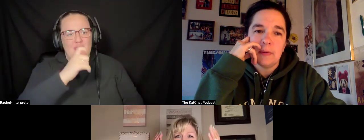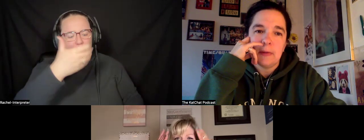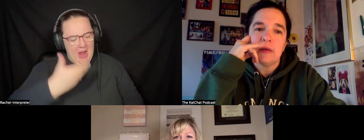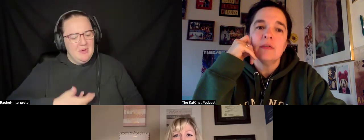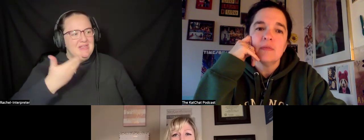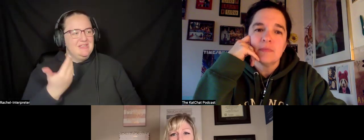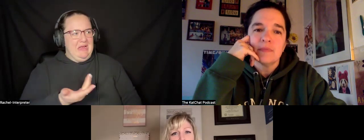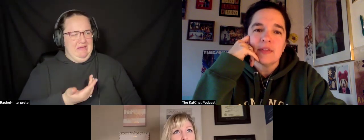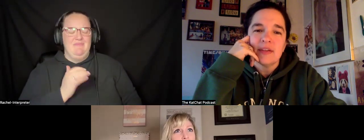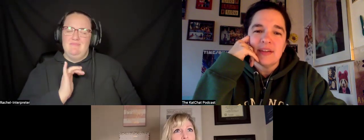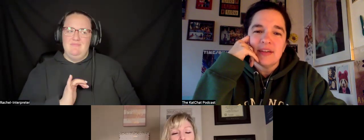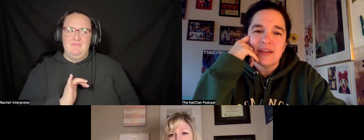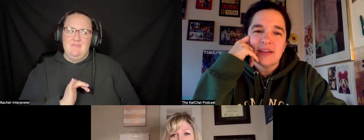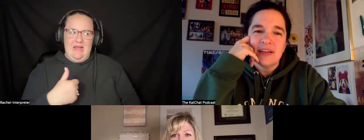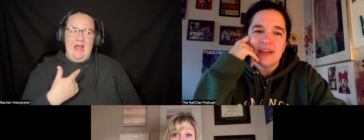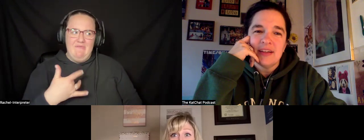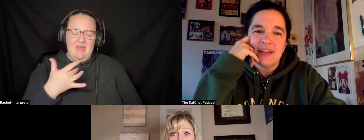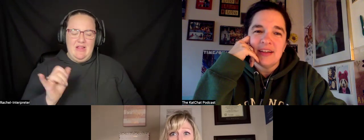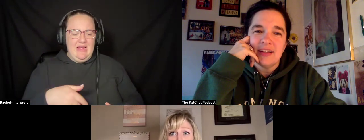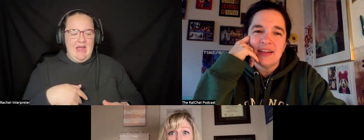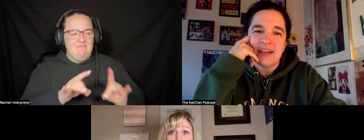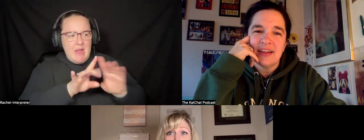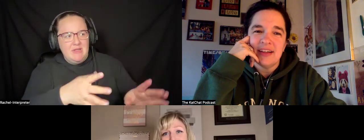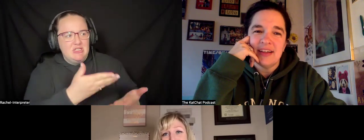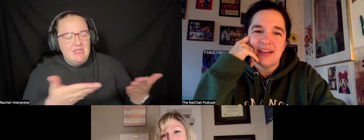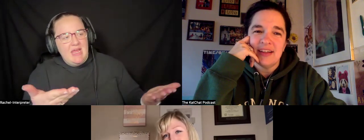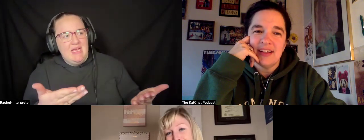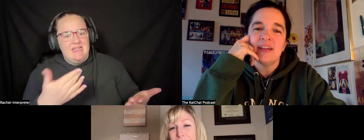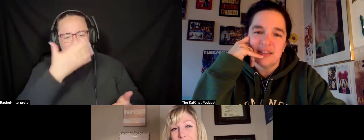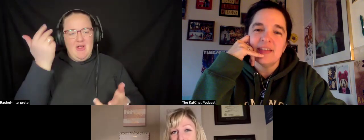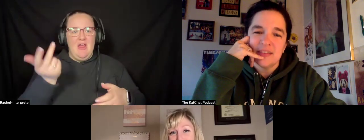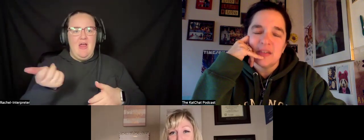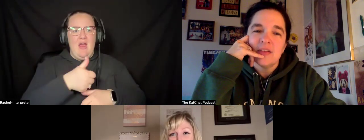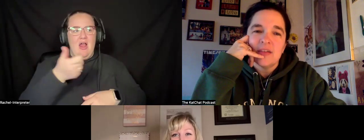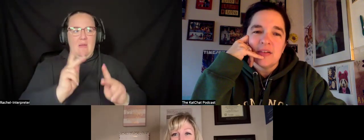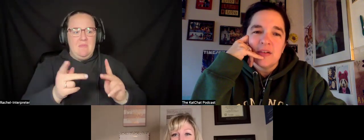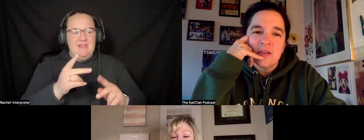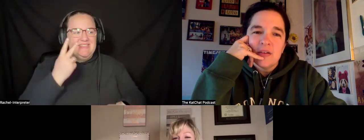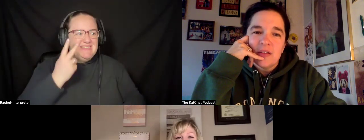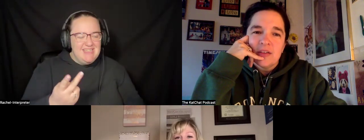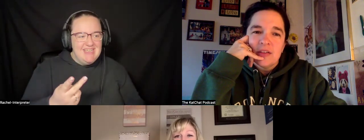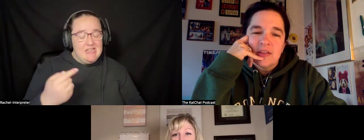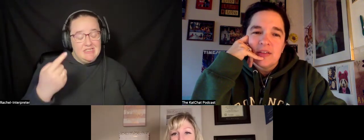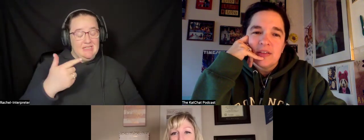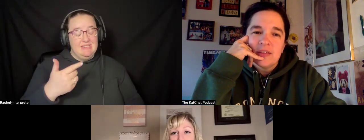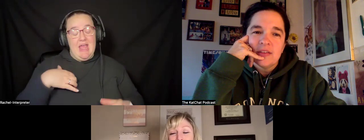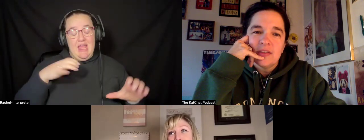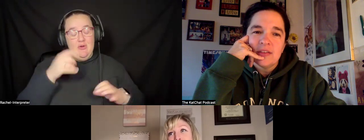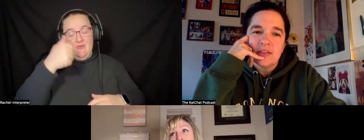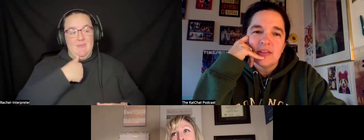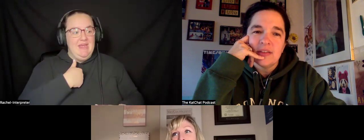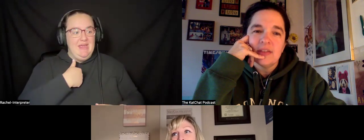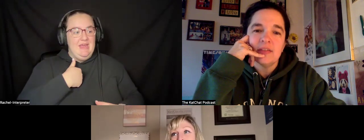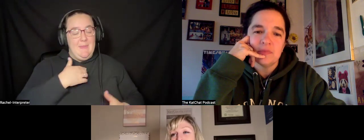again, I feel like I put stuff out there and I kind of forget that other people see it because it's kind of for me and for my enjoyment, and if anybody else likes it,